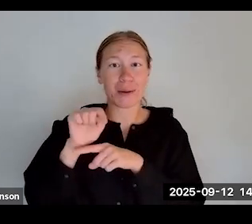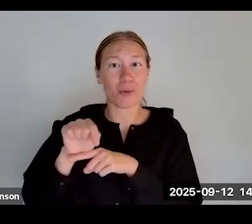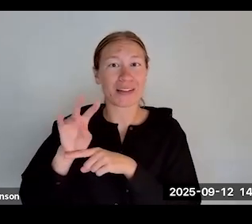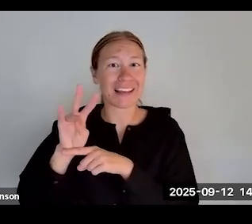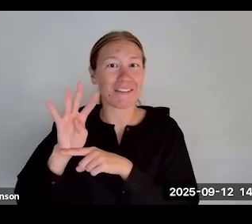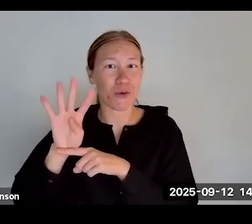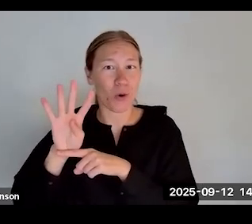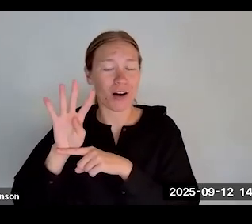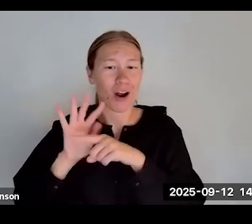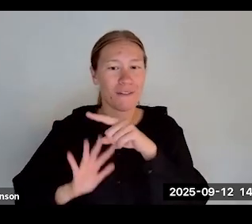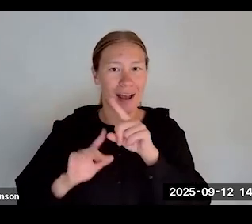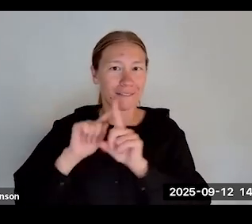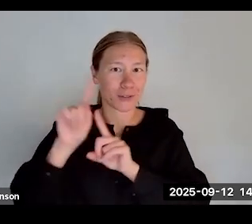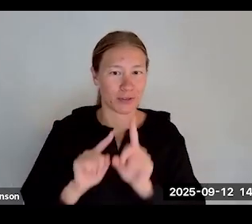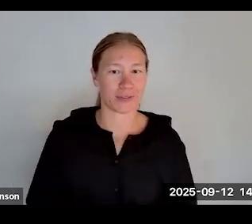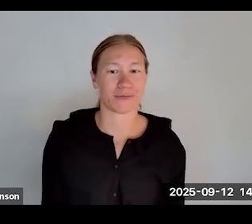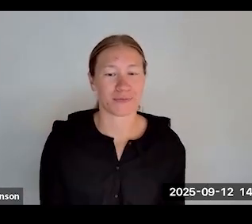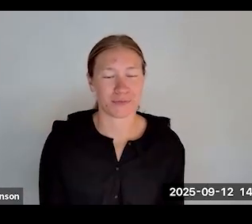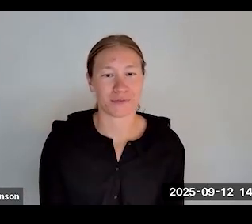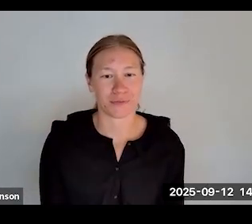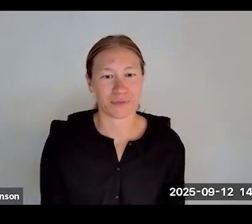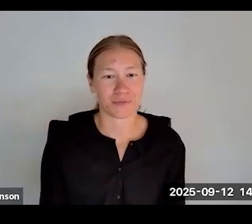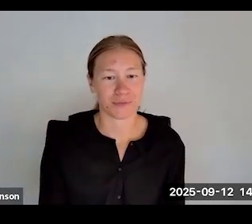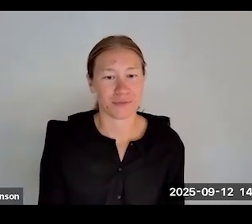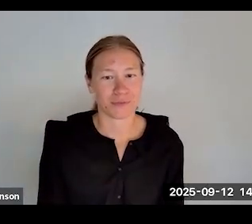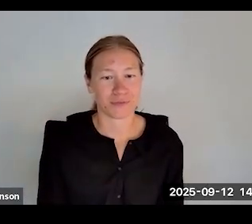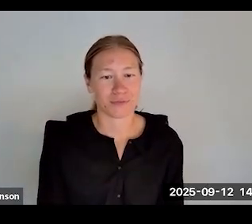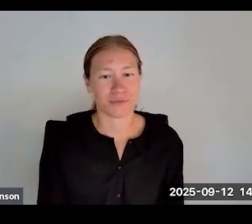3.74 stars on Goodreads.